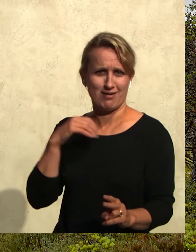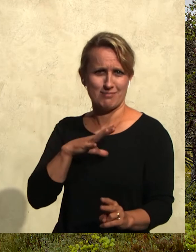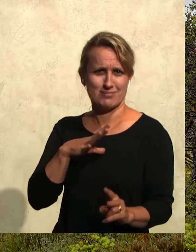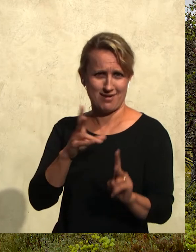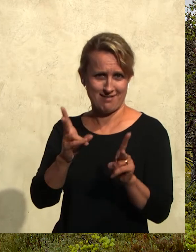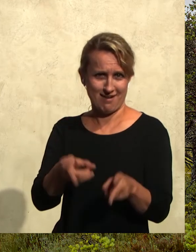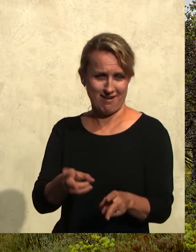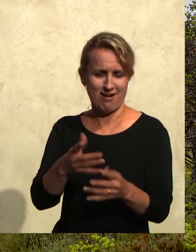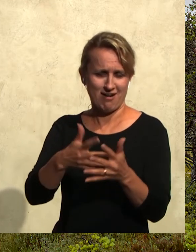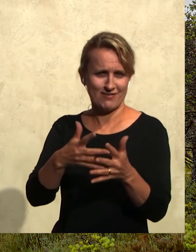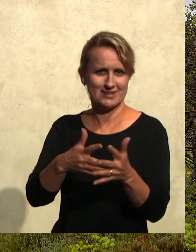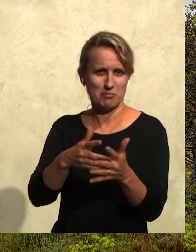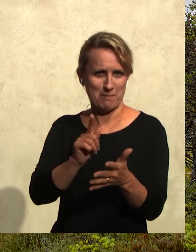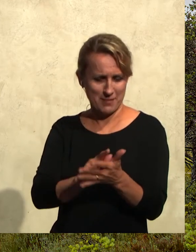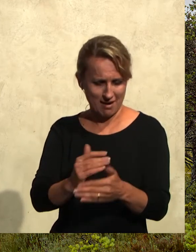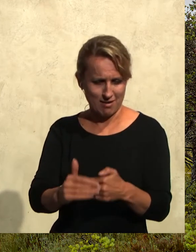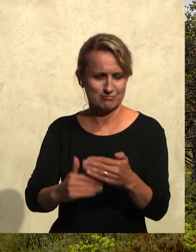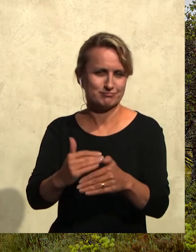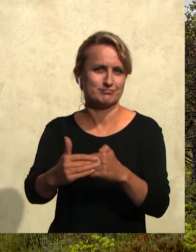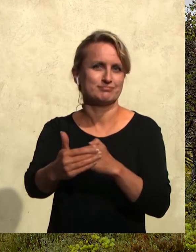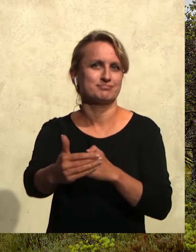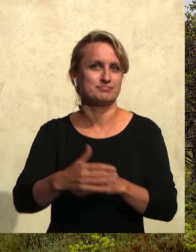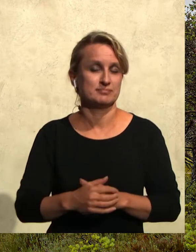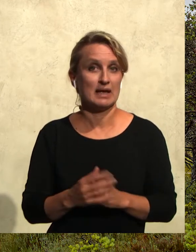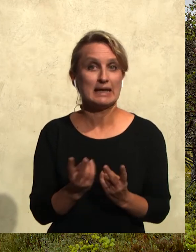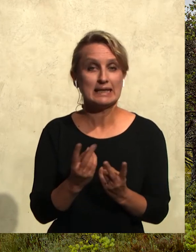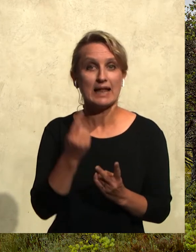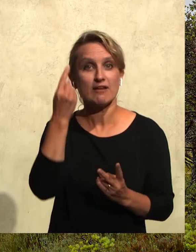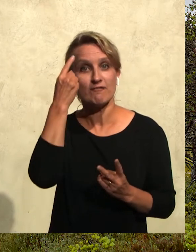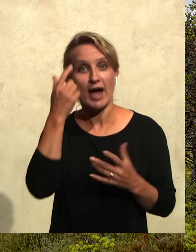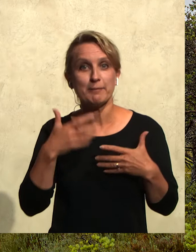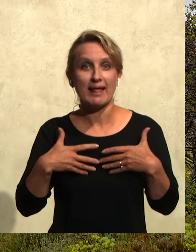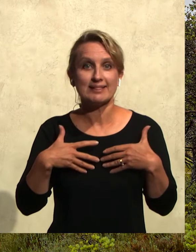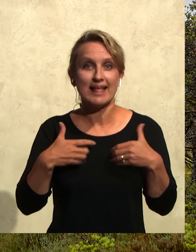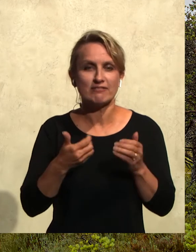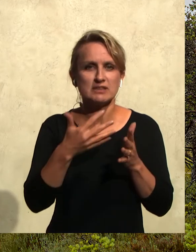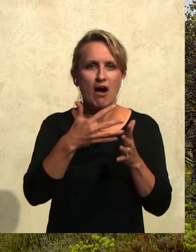by talking about mental health in numbers, some examples of why this